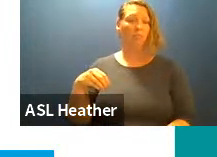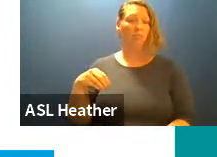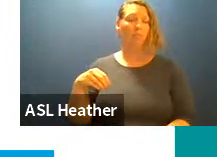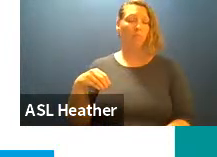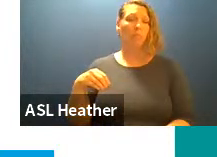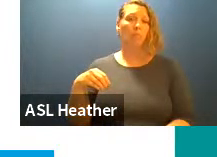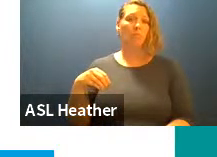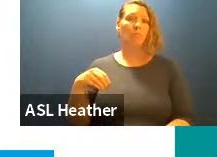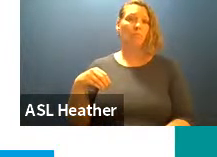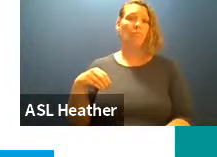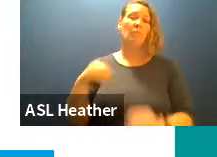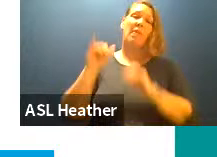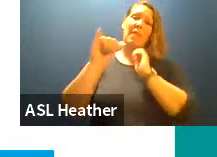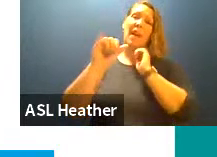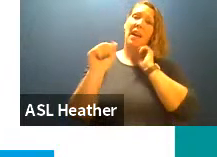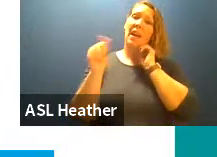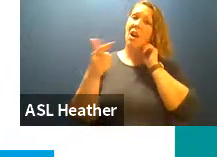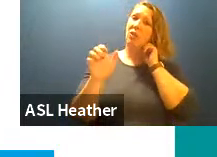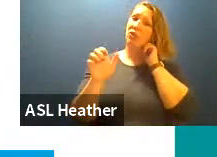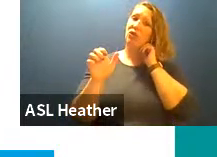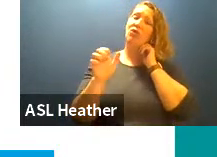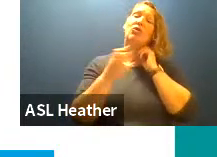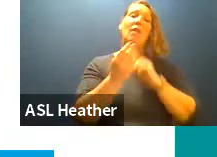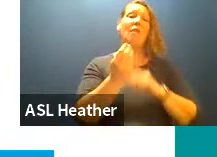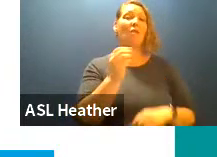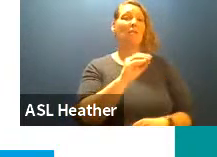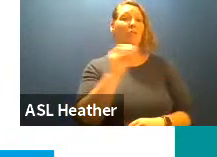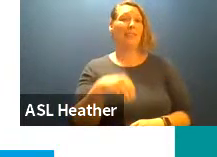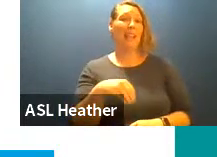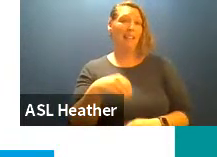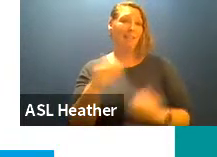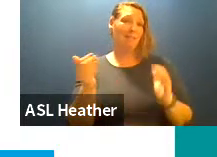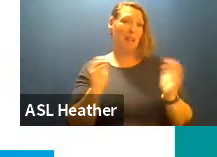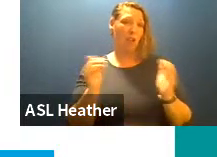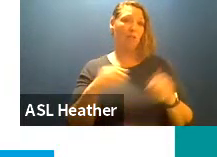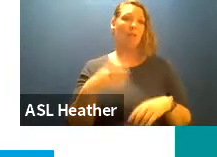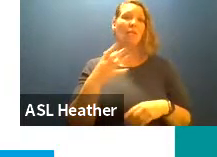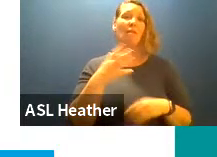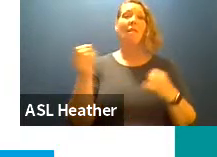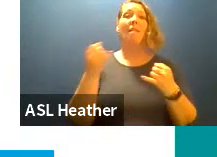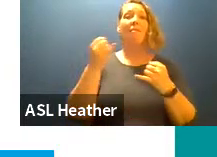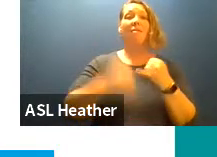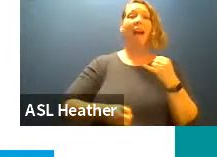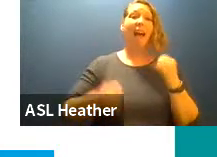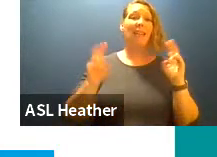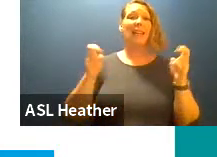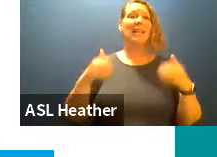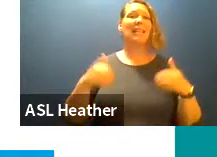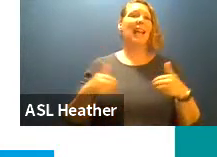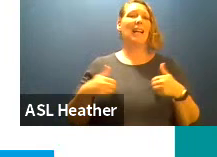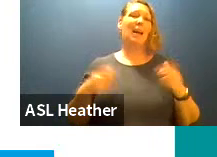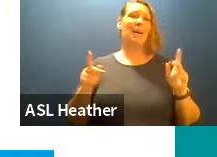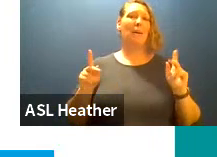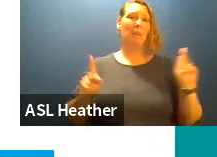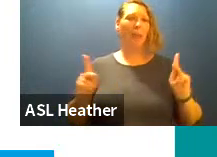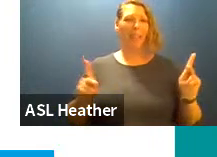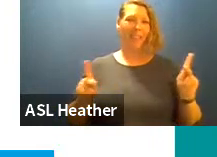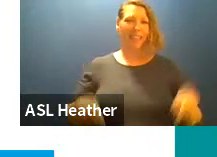are at that age, compared to 14% in the region. And then finally, young people,